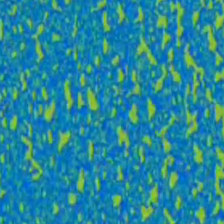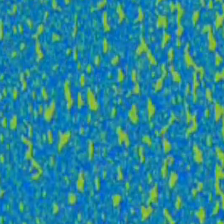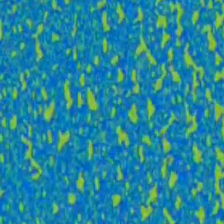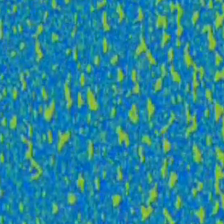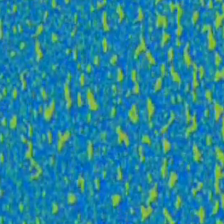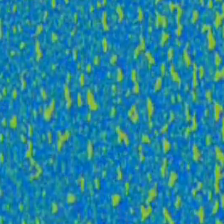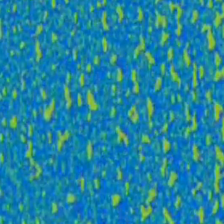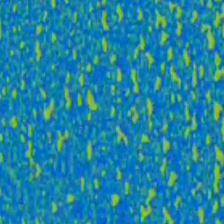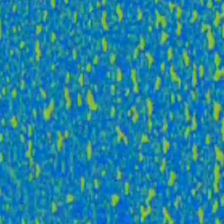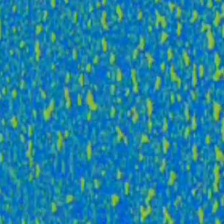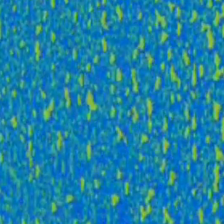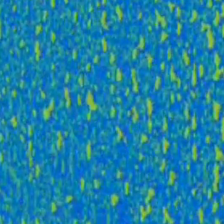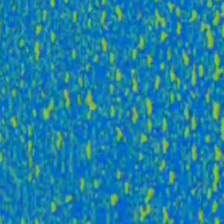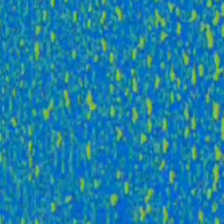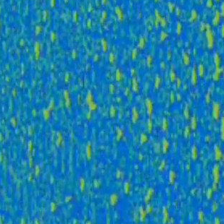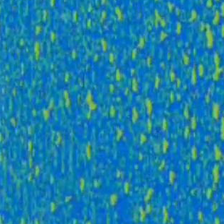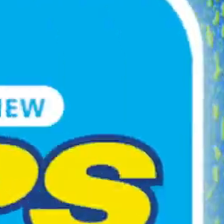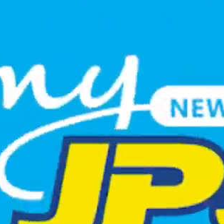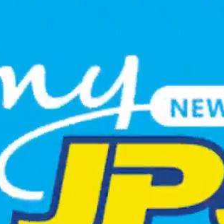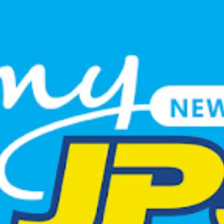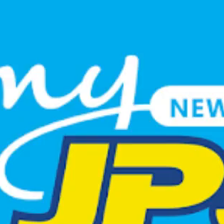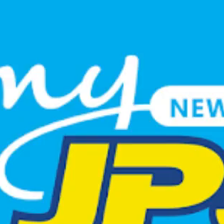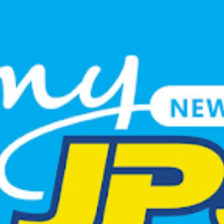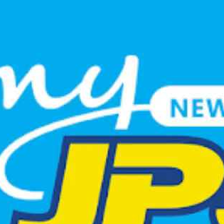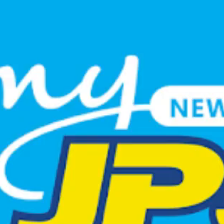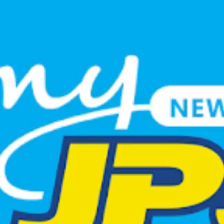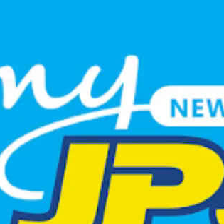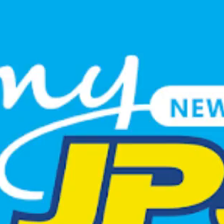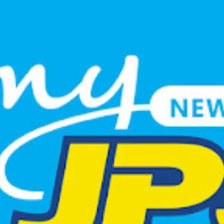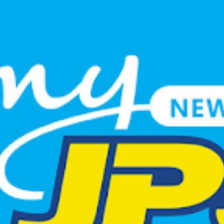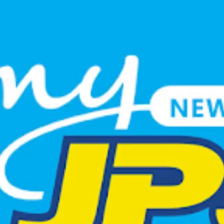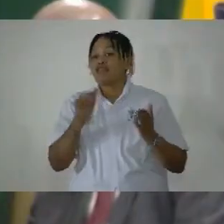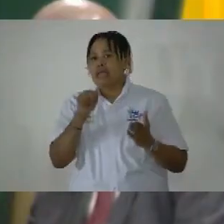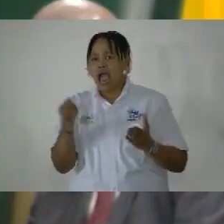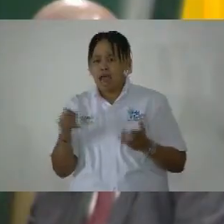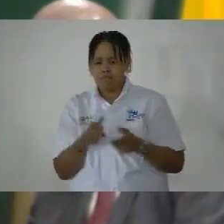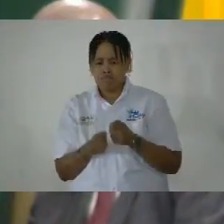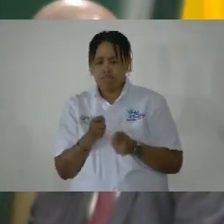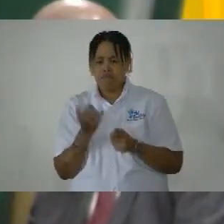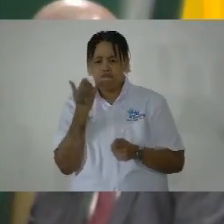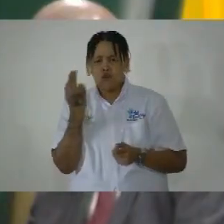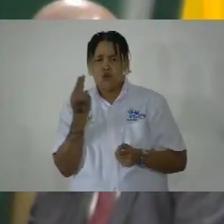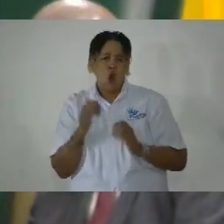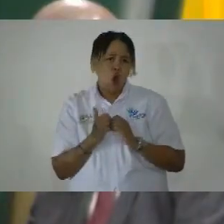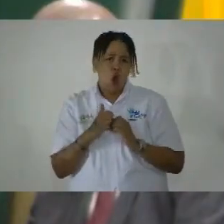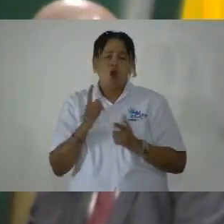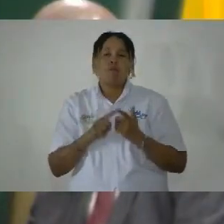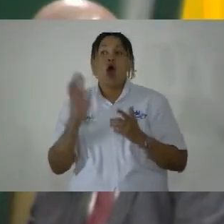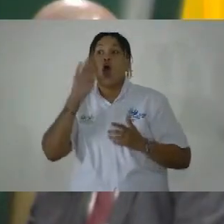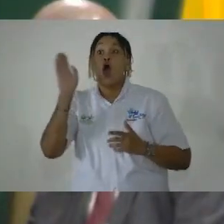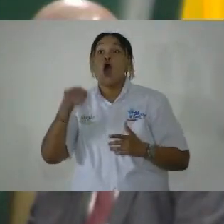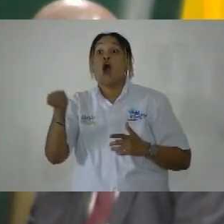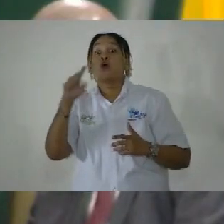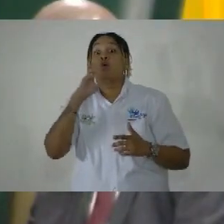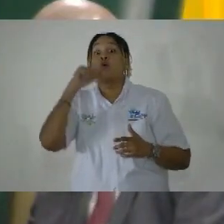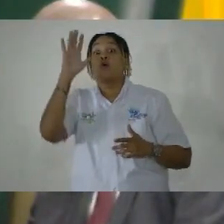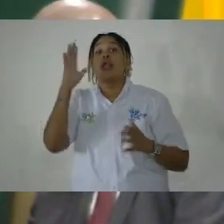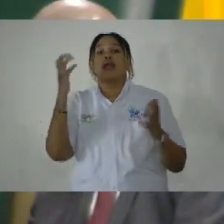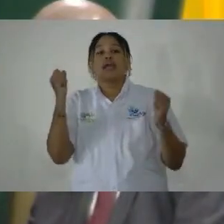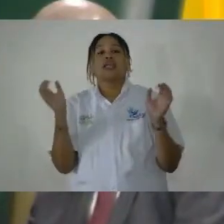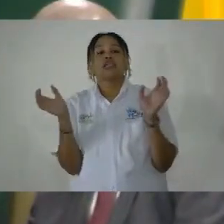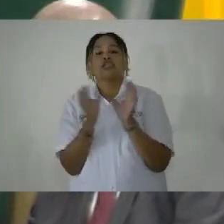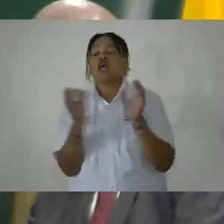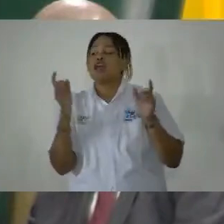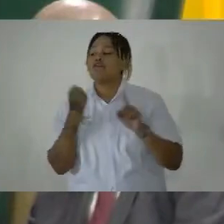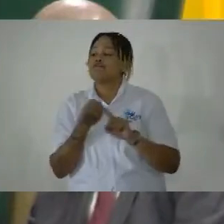banking, cyber safety, and the service application usage, and all of these seniors earned